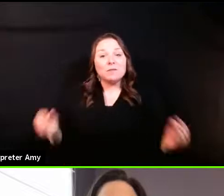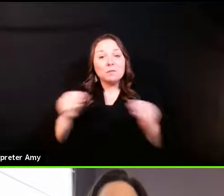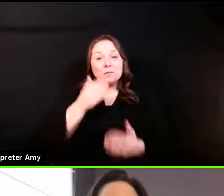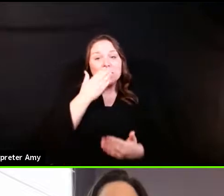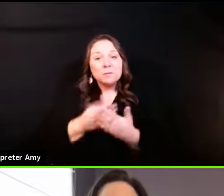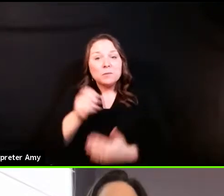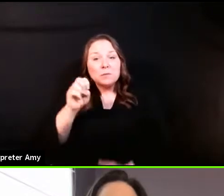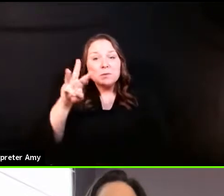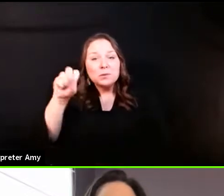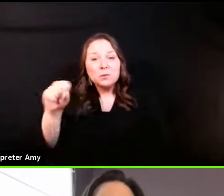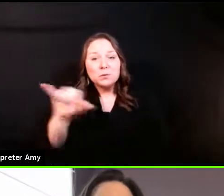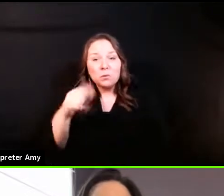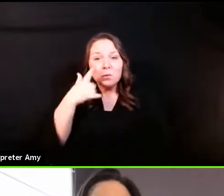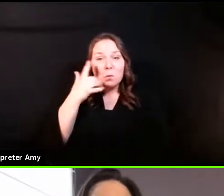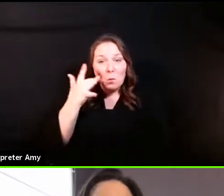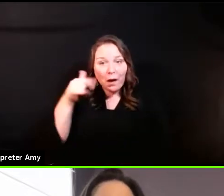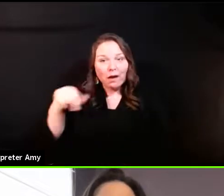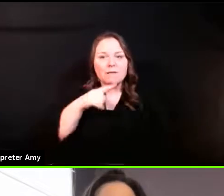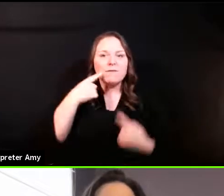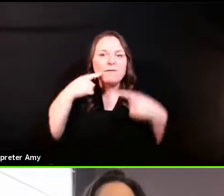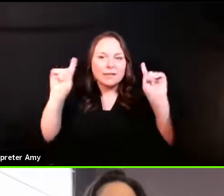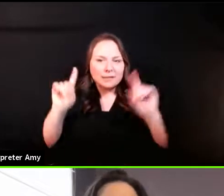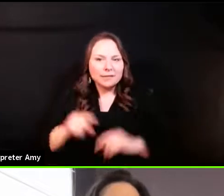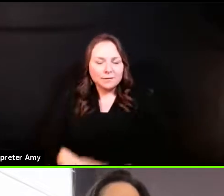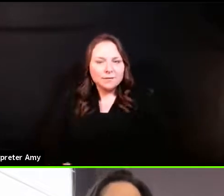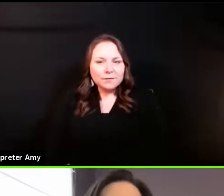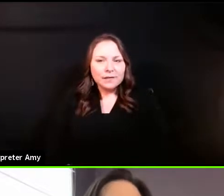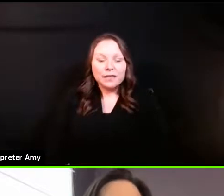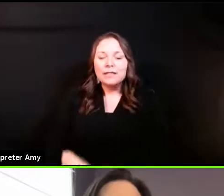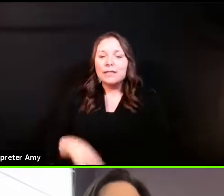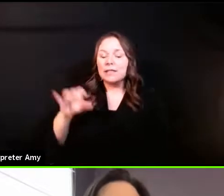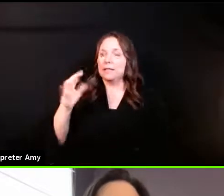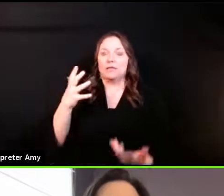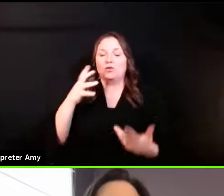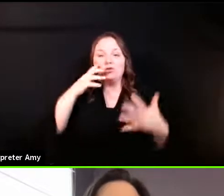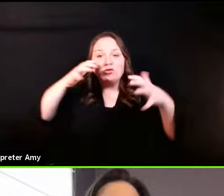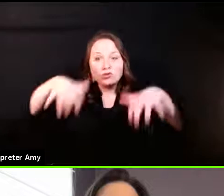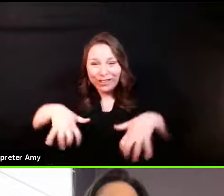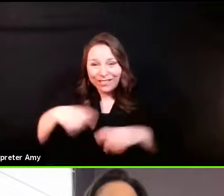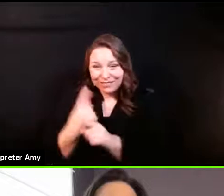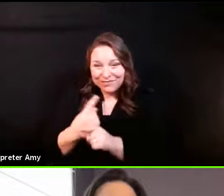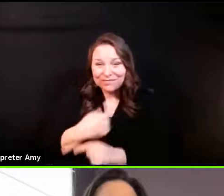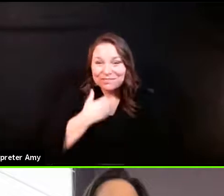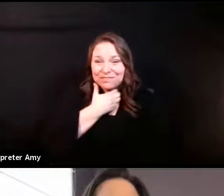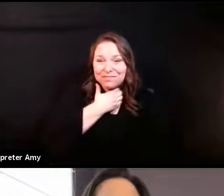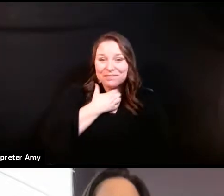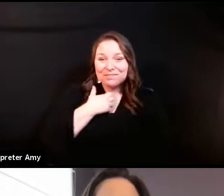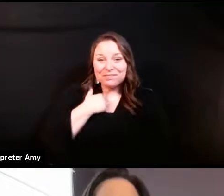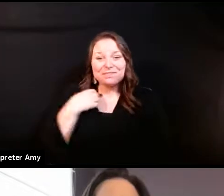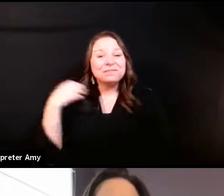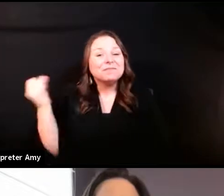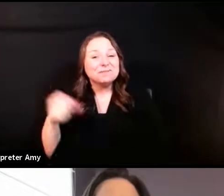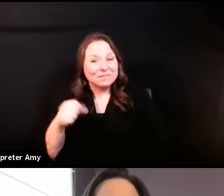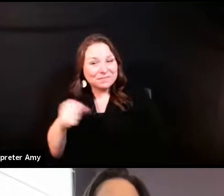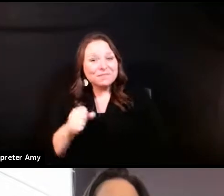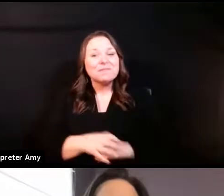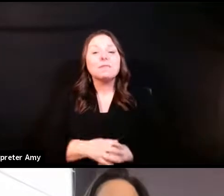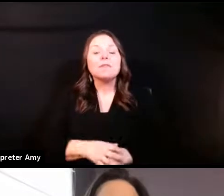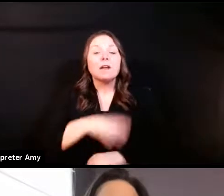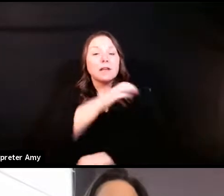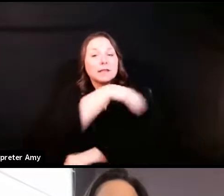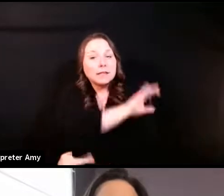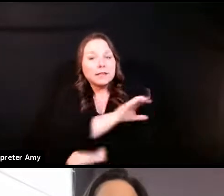talk about how effective these vaccines are. I mean, it's kind of unheard of. It really is. Yeah. So the